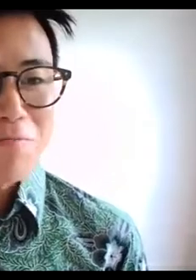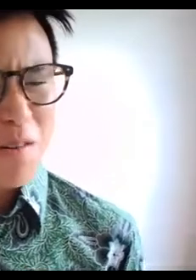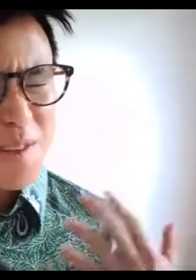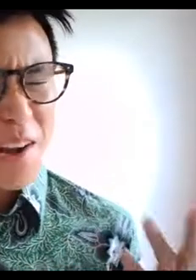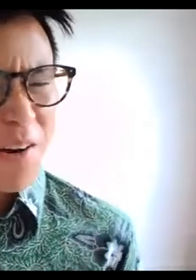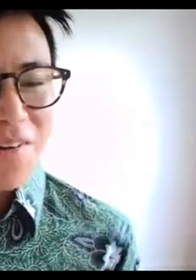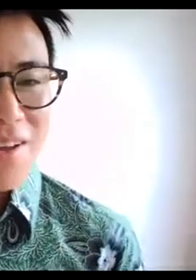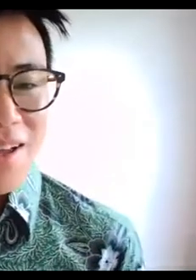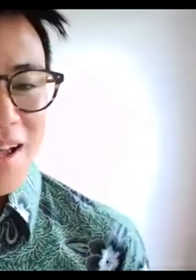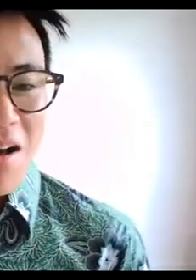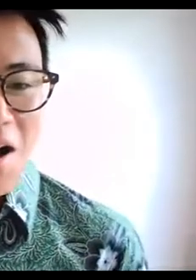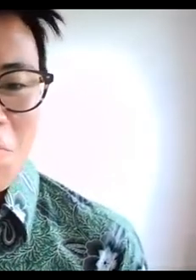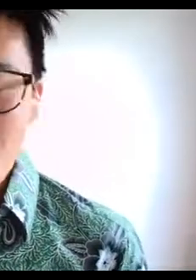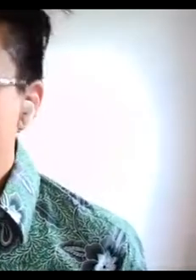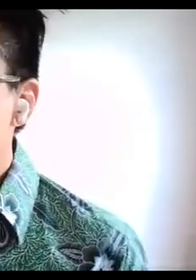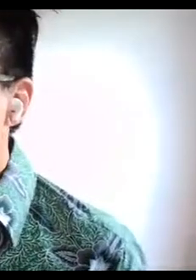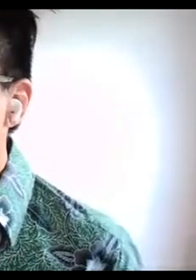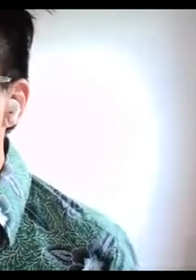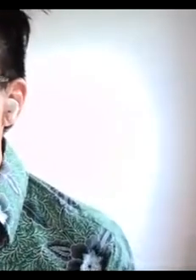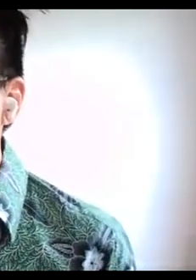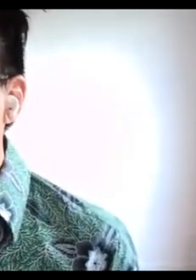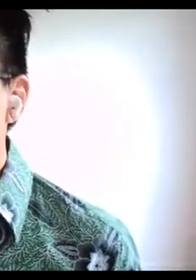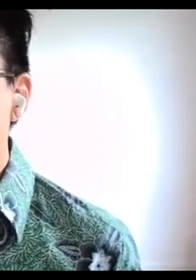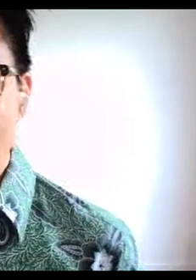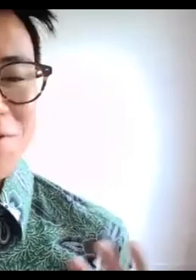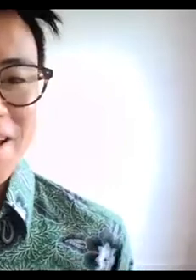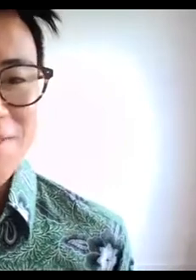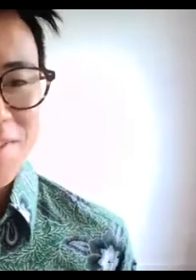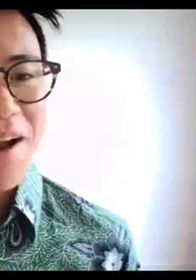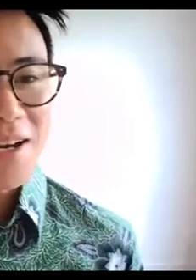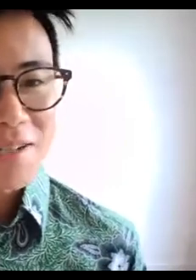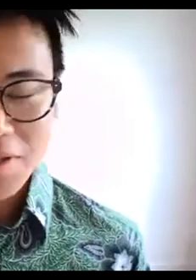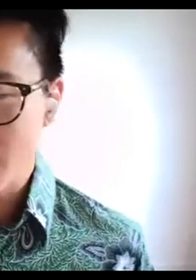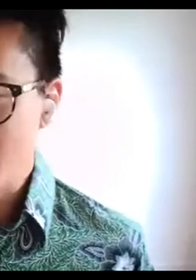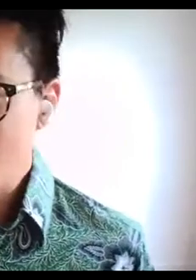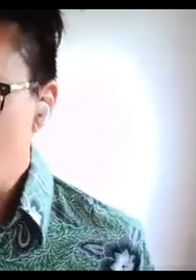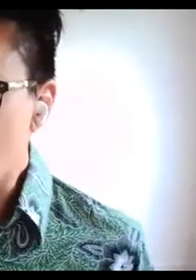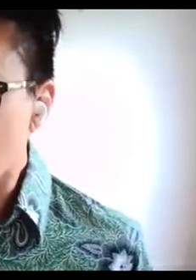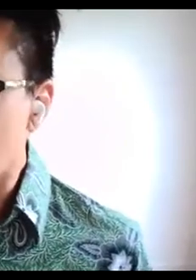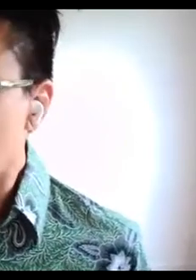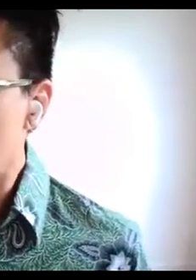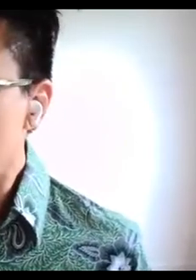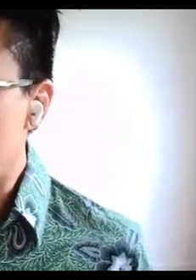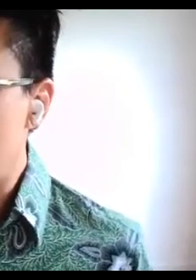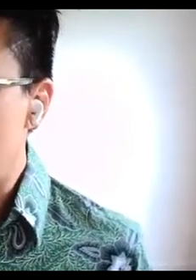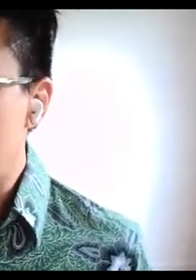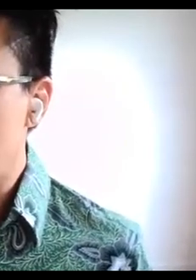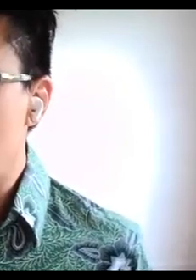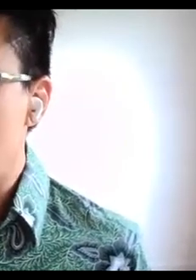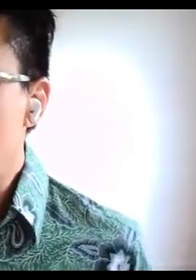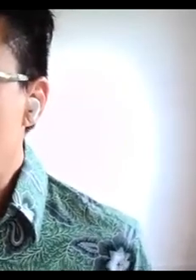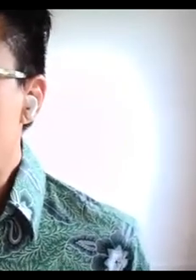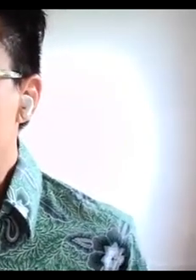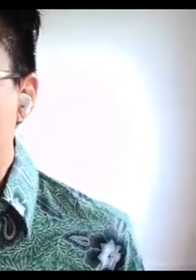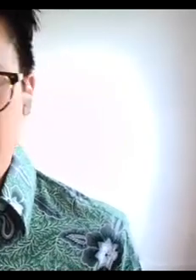about it? What was hard? And where did you land with your action plan? So let's just start with the first